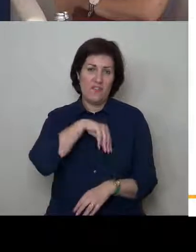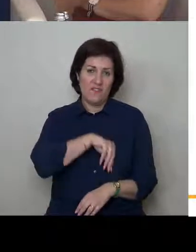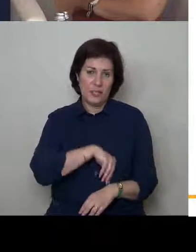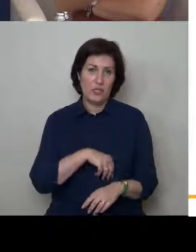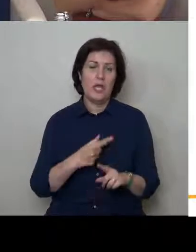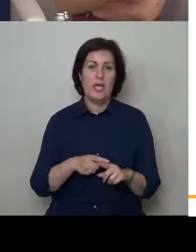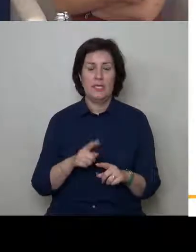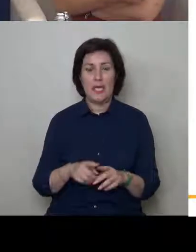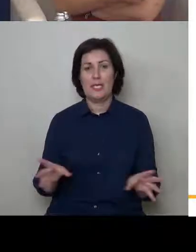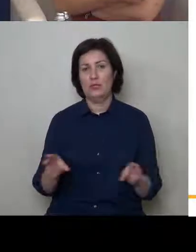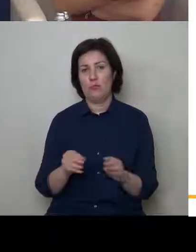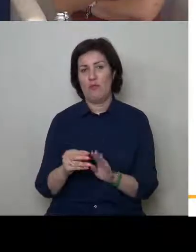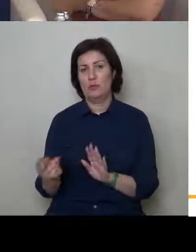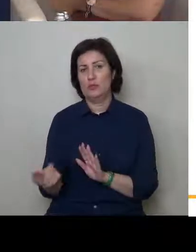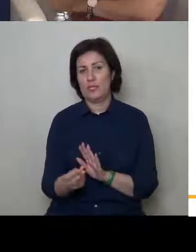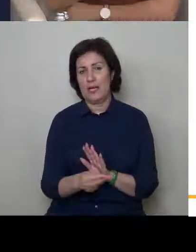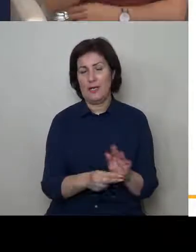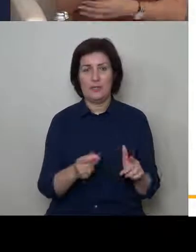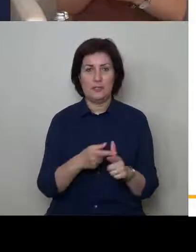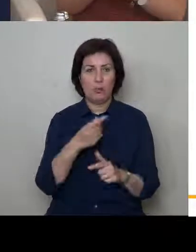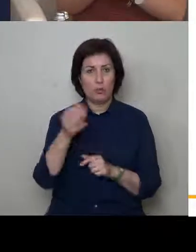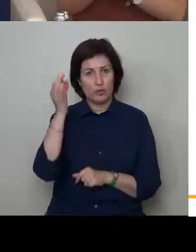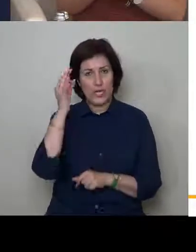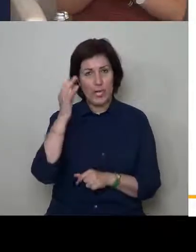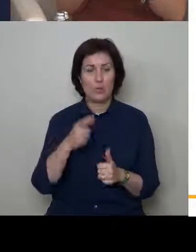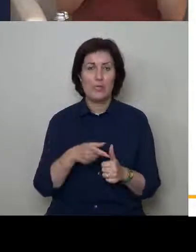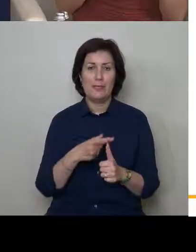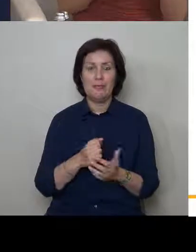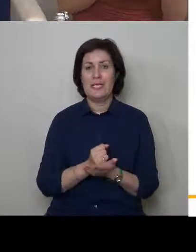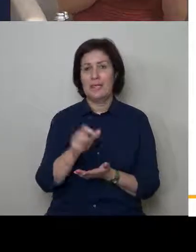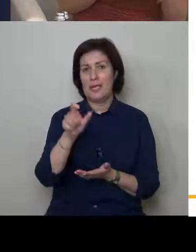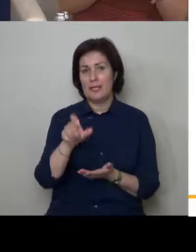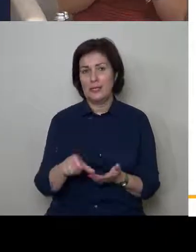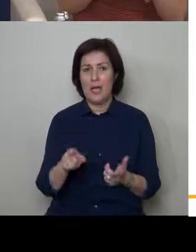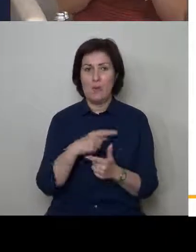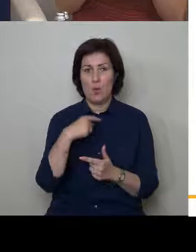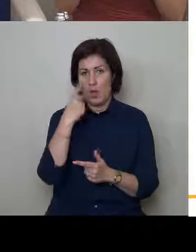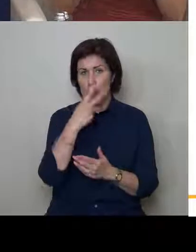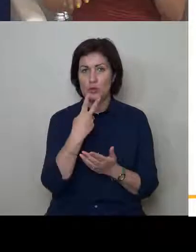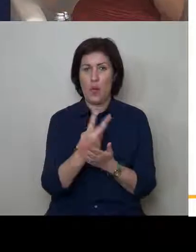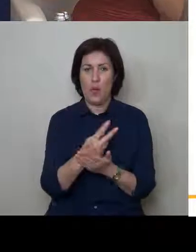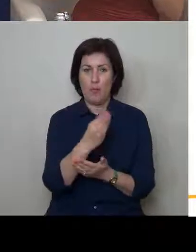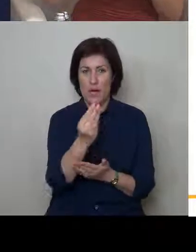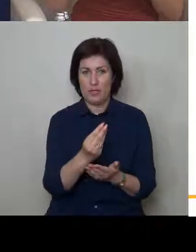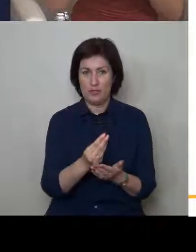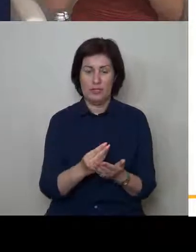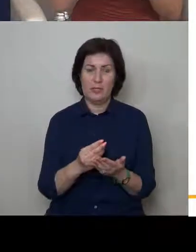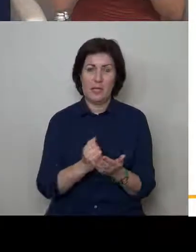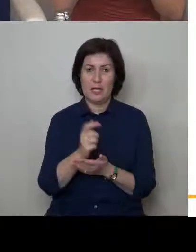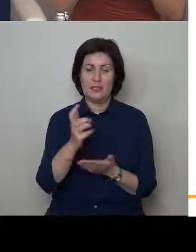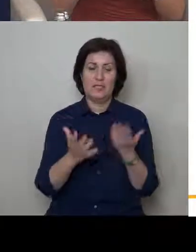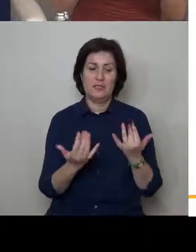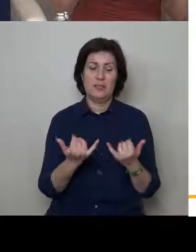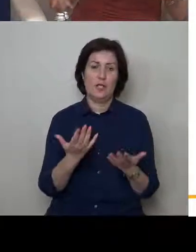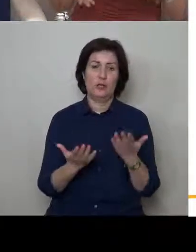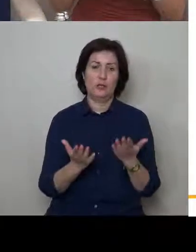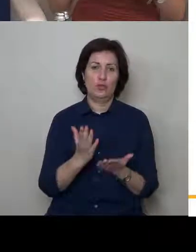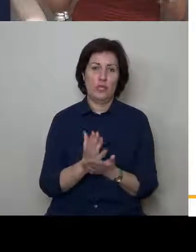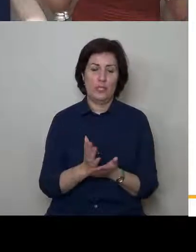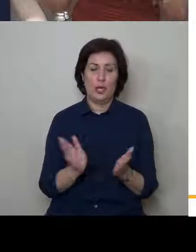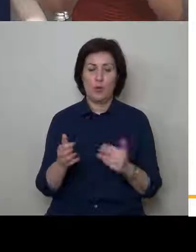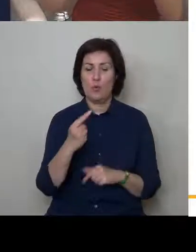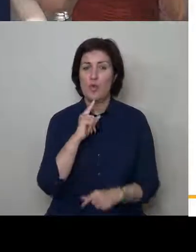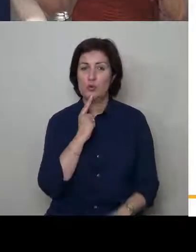voters if it is accompanied by campaigning or by mentioning the name of the candidate or the picture